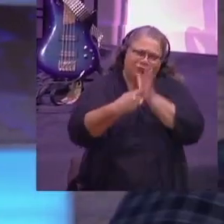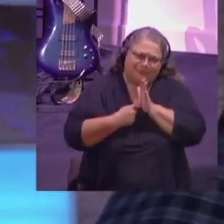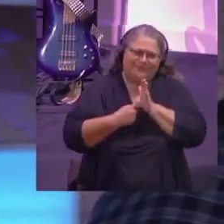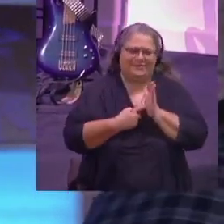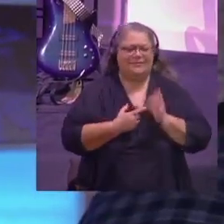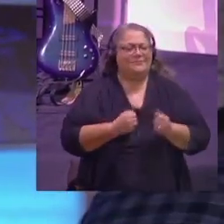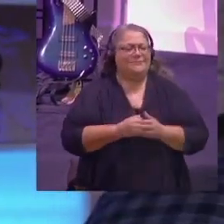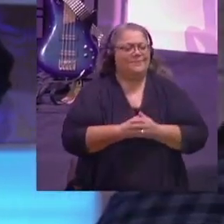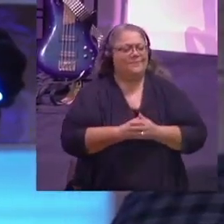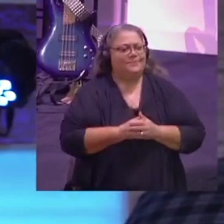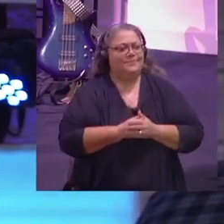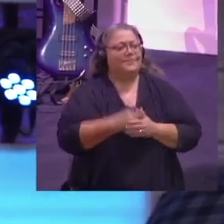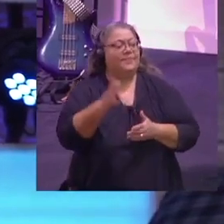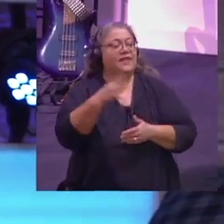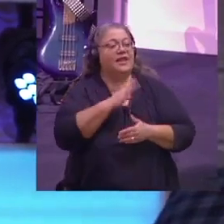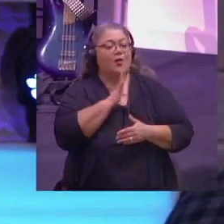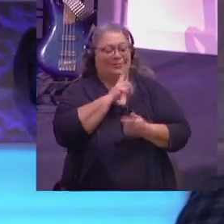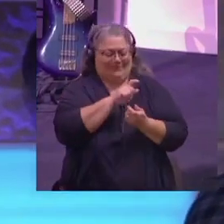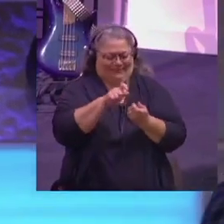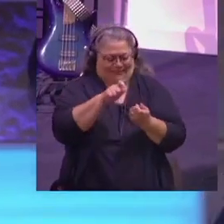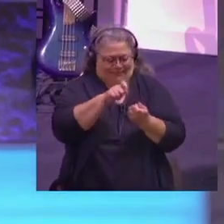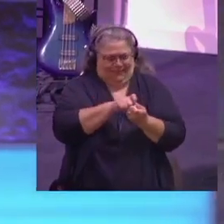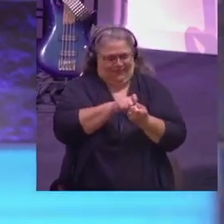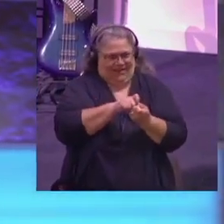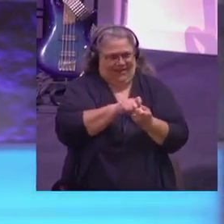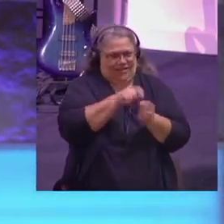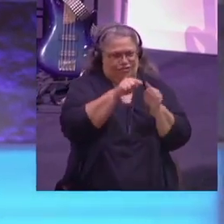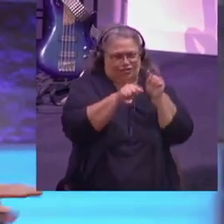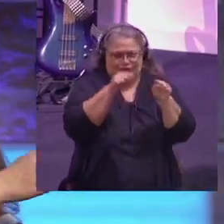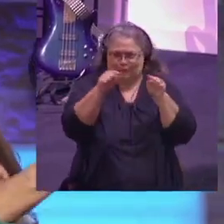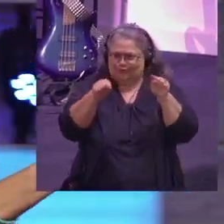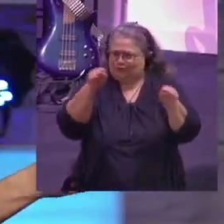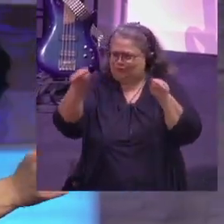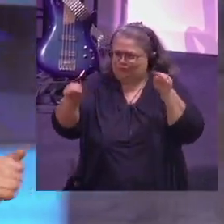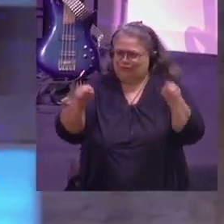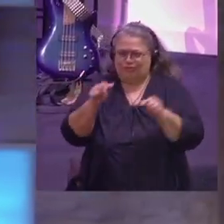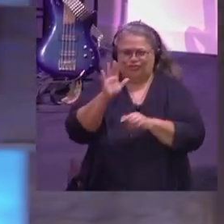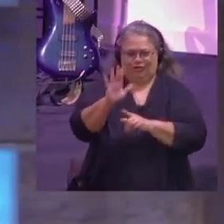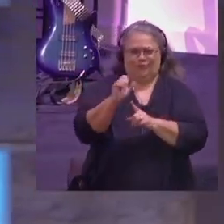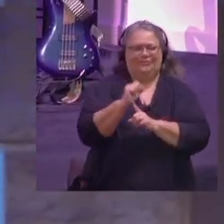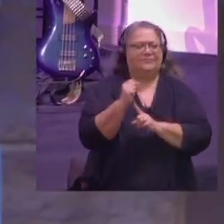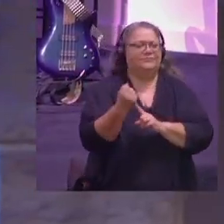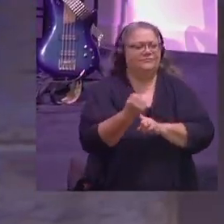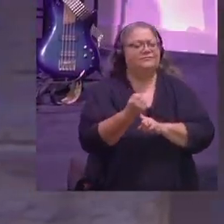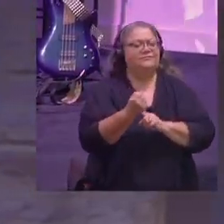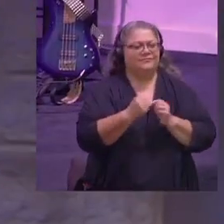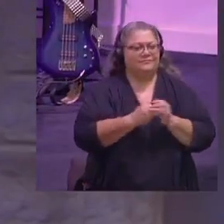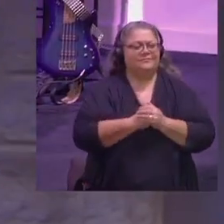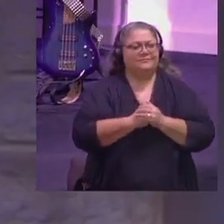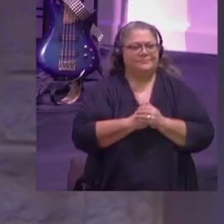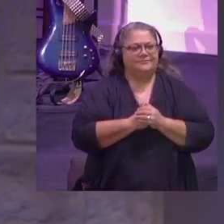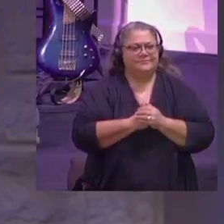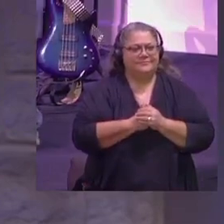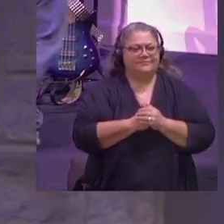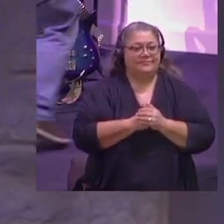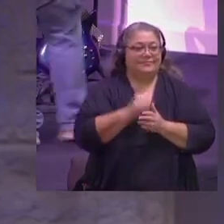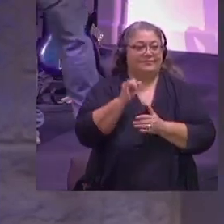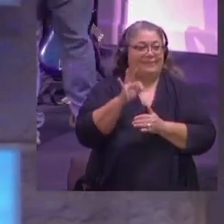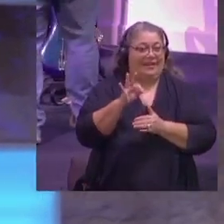The Holy Spirit will speak specific to you. He'll speak specific to your situation if you'll allow him